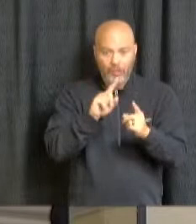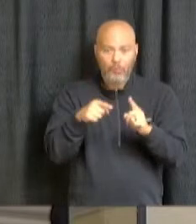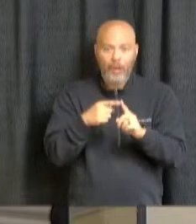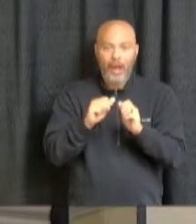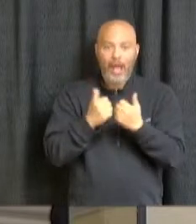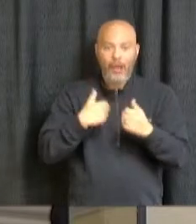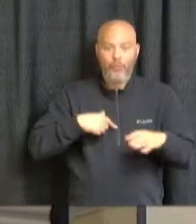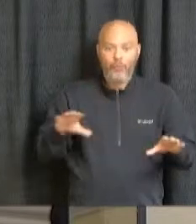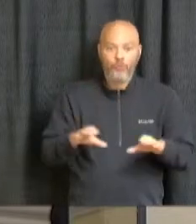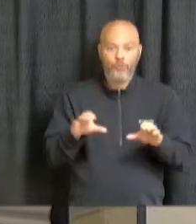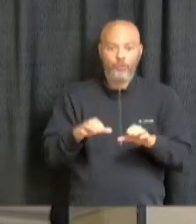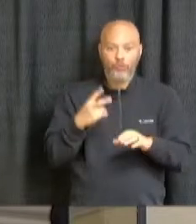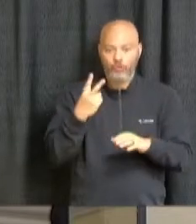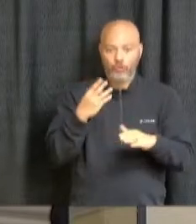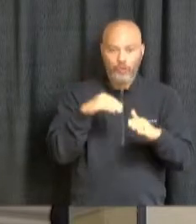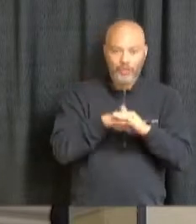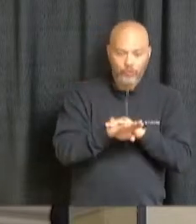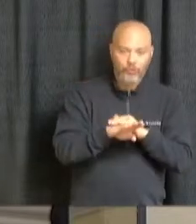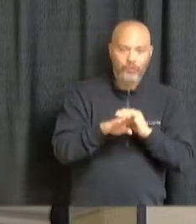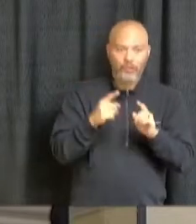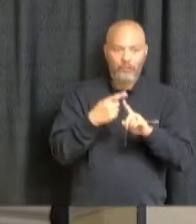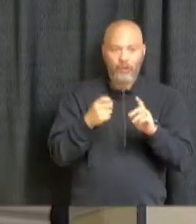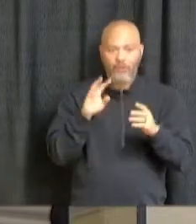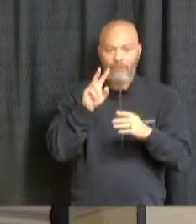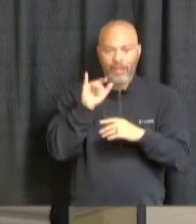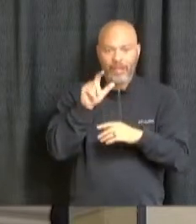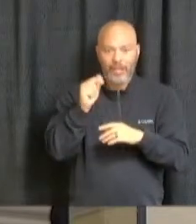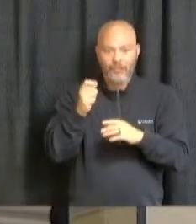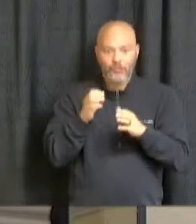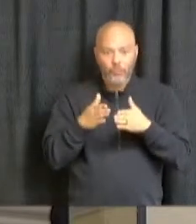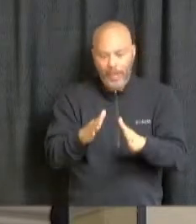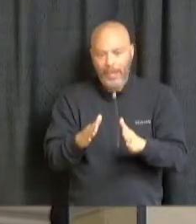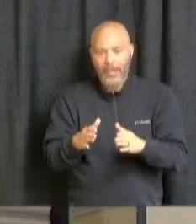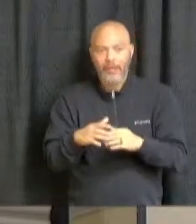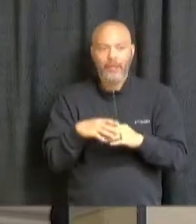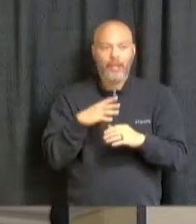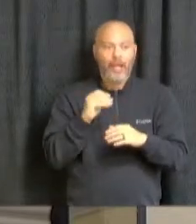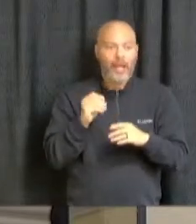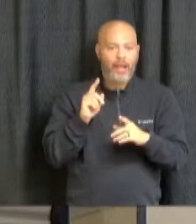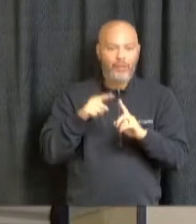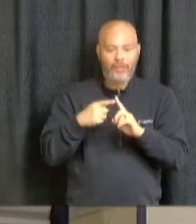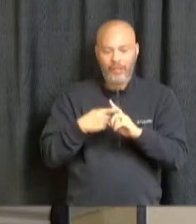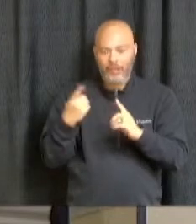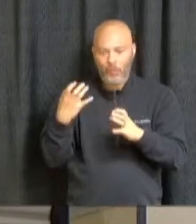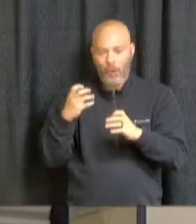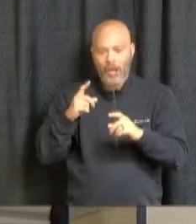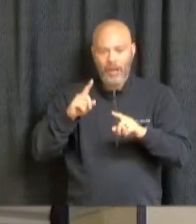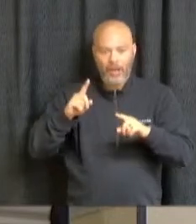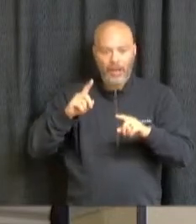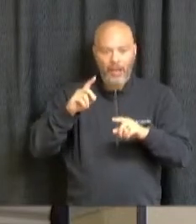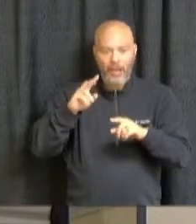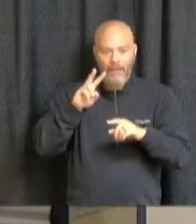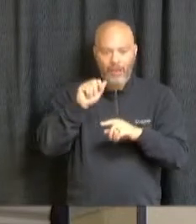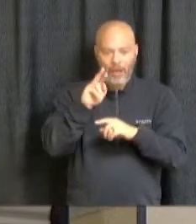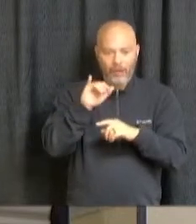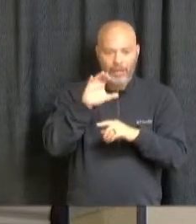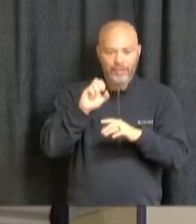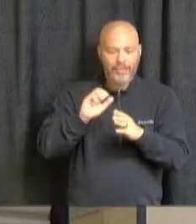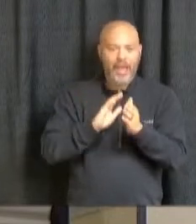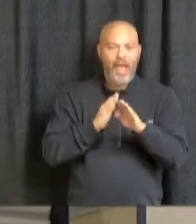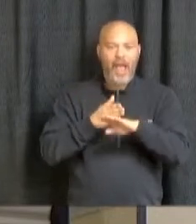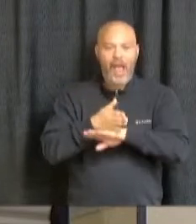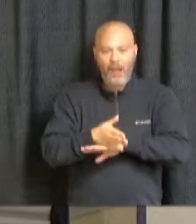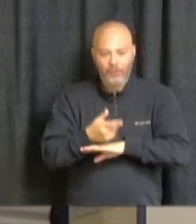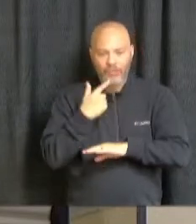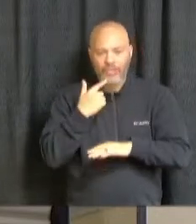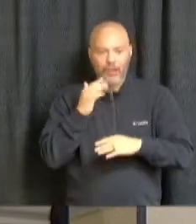how we were going to do 2 entrances off of Village Way, and then they came in and wanted a variance after saying